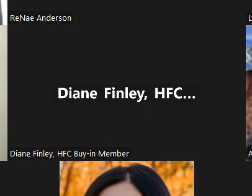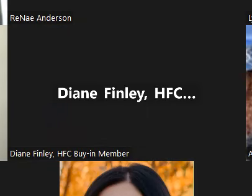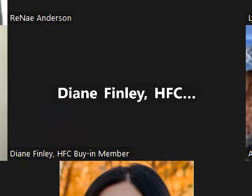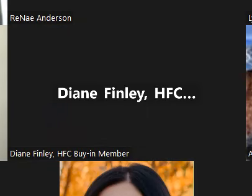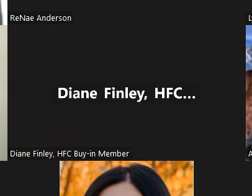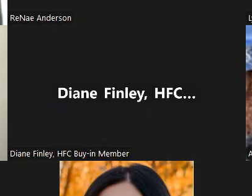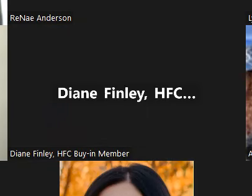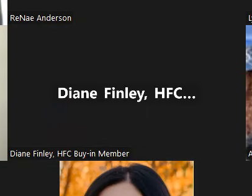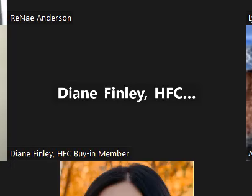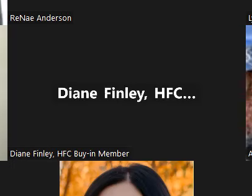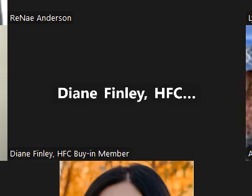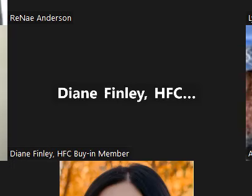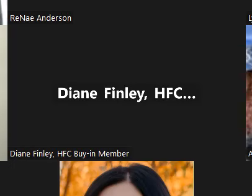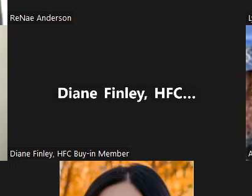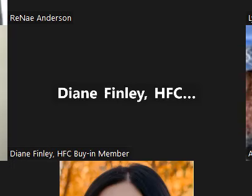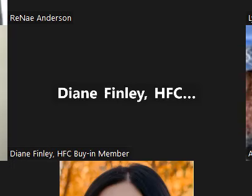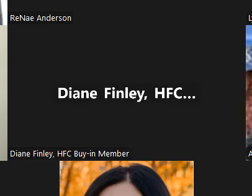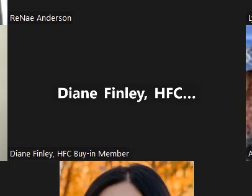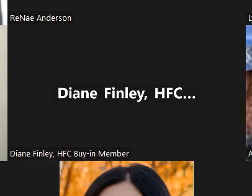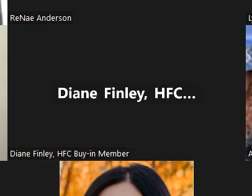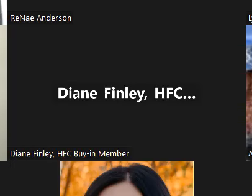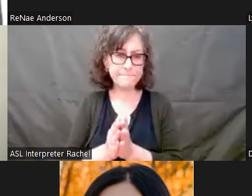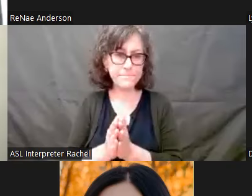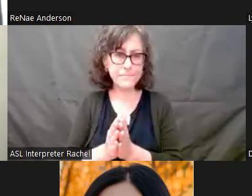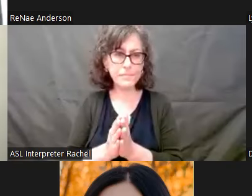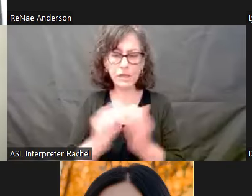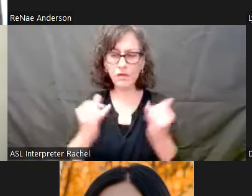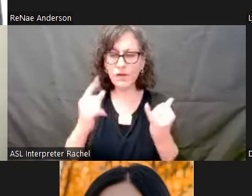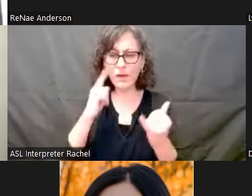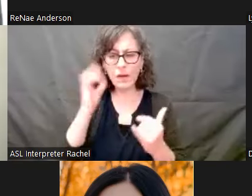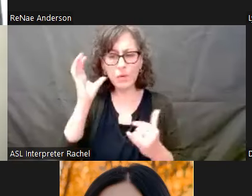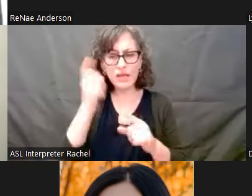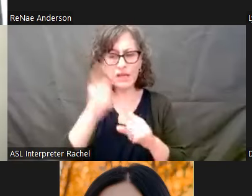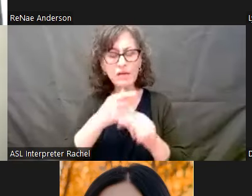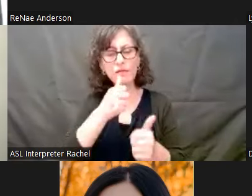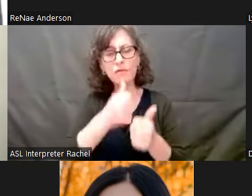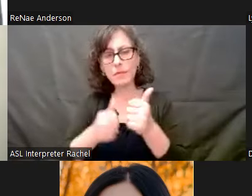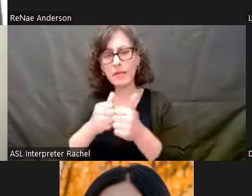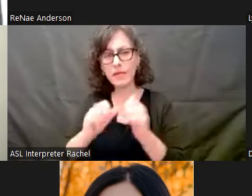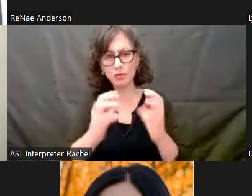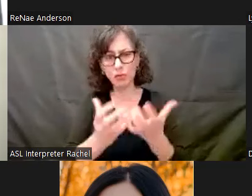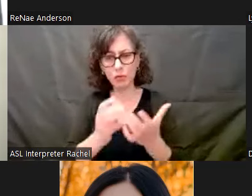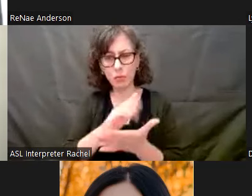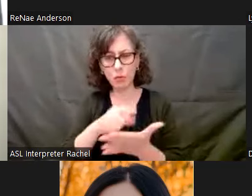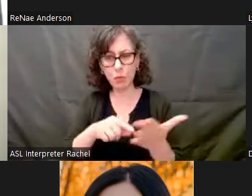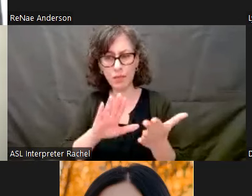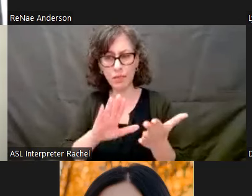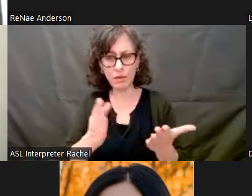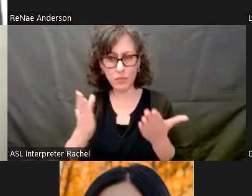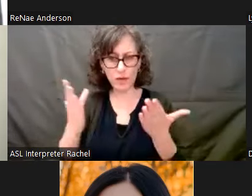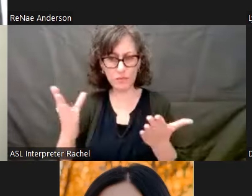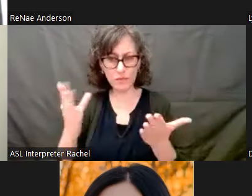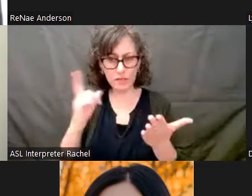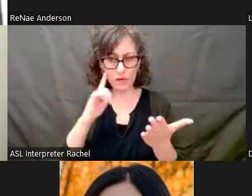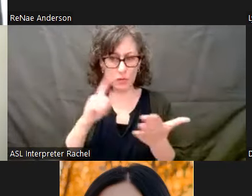we'll see from each group what their recommendations are that they've kind of settled on.